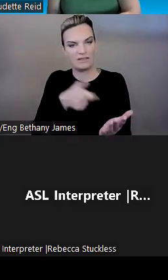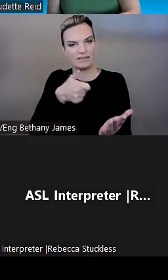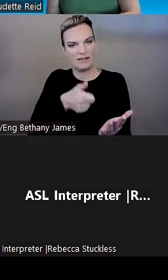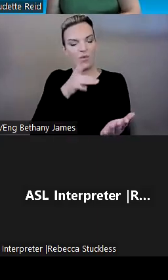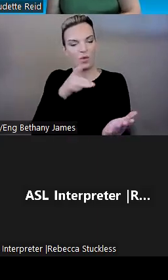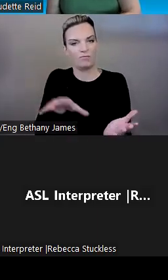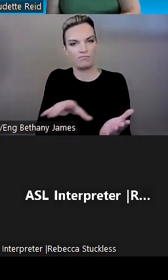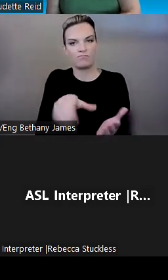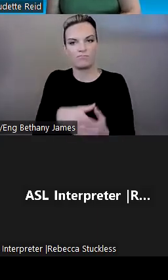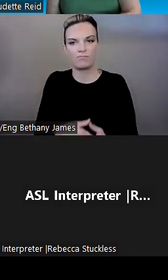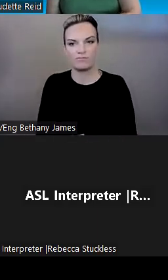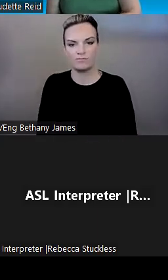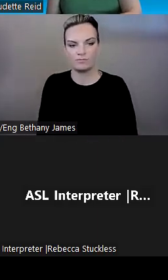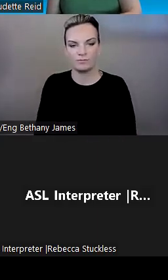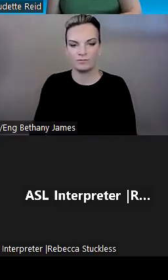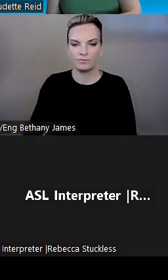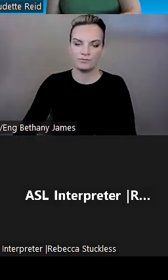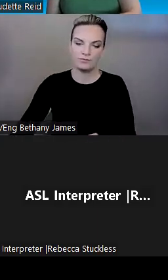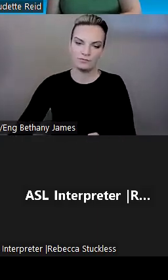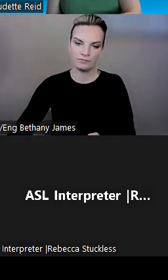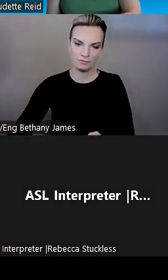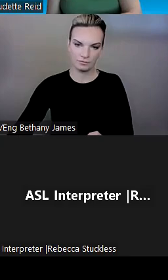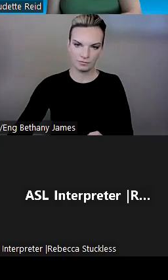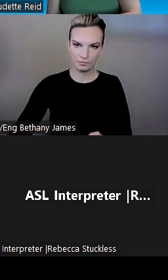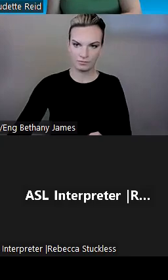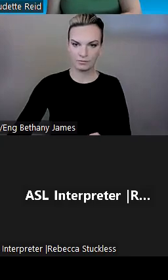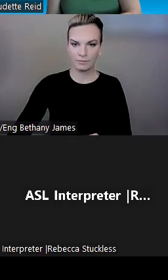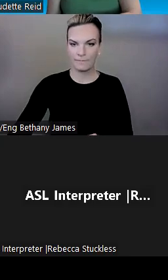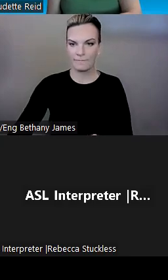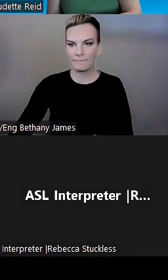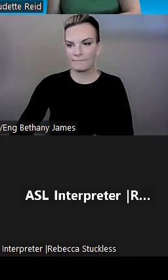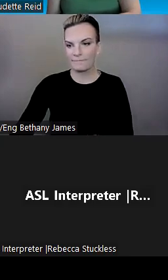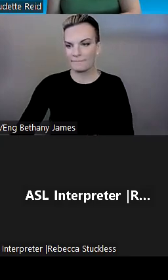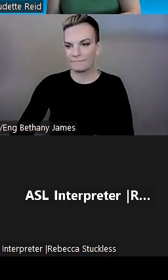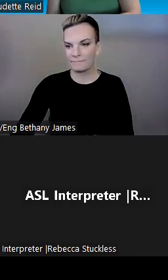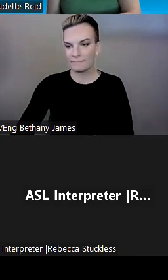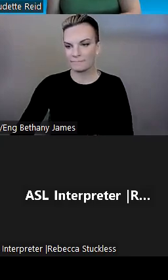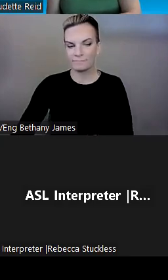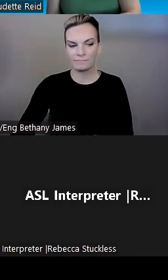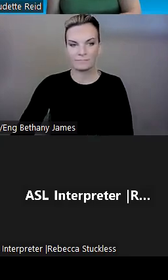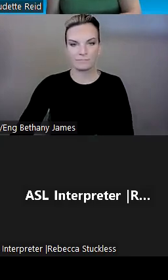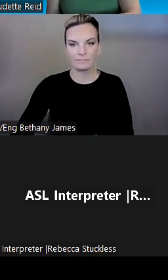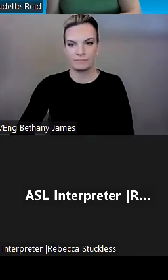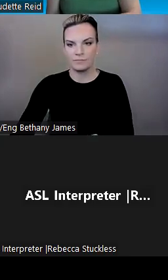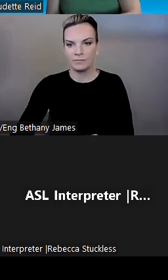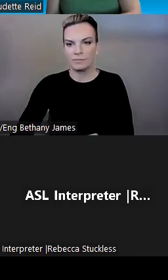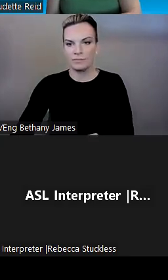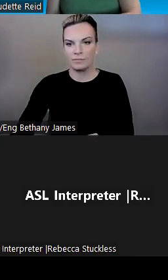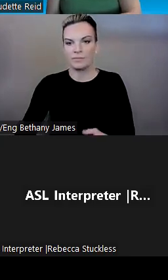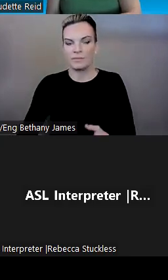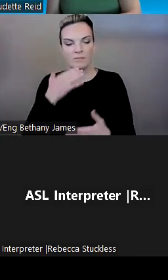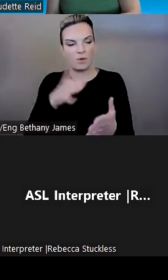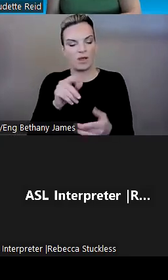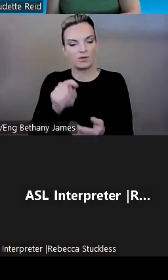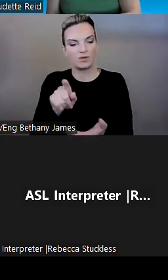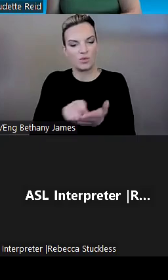already. It provides a more efficient way to write and to edit. And if you have it in spelling